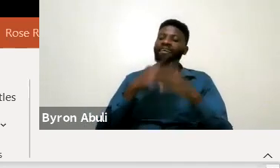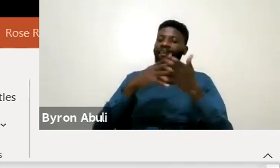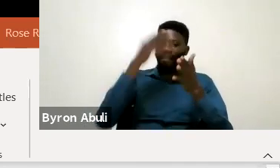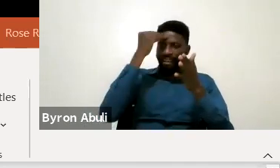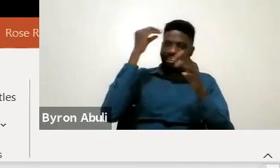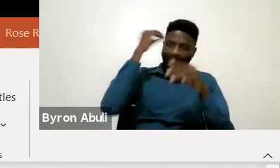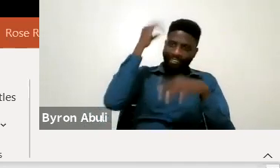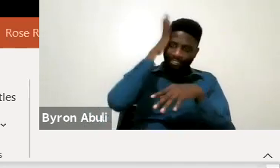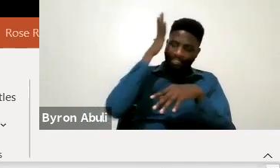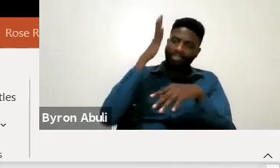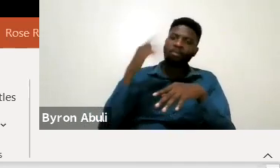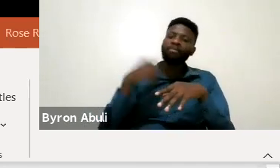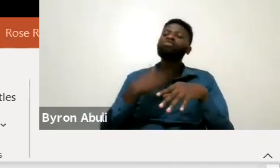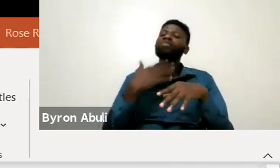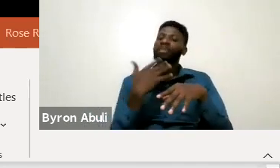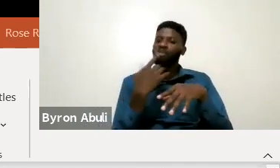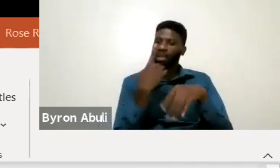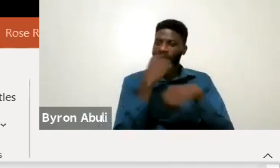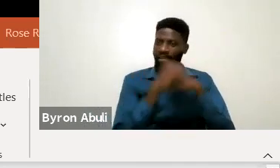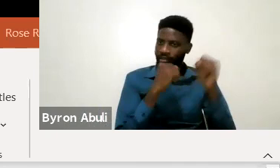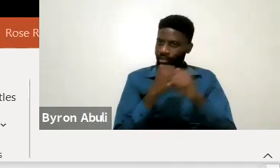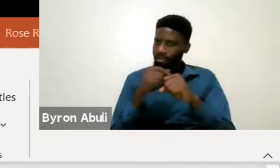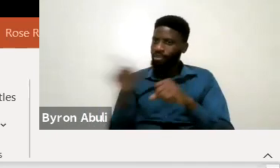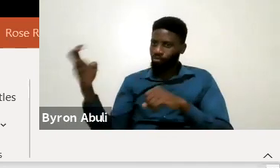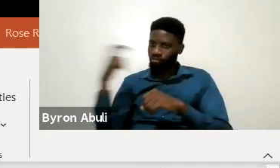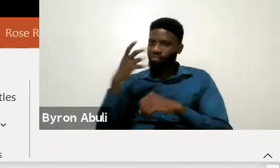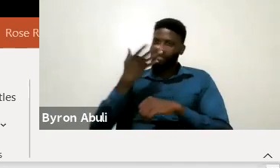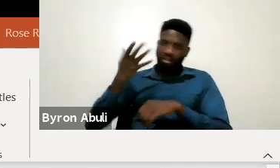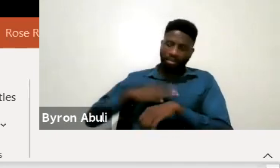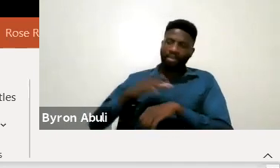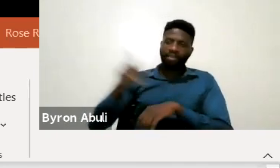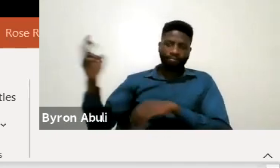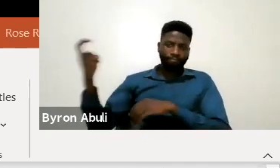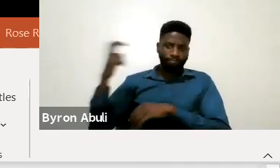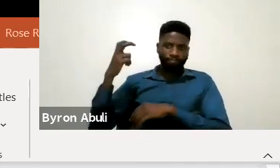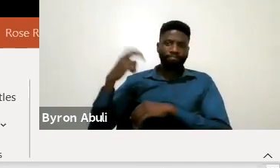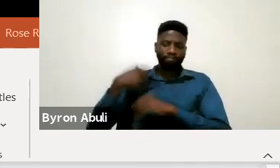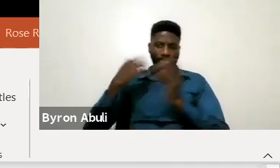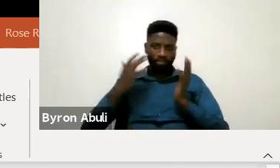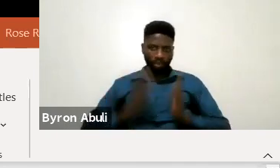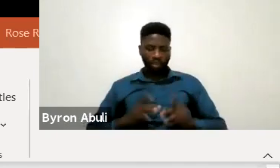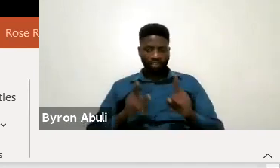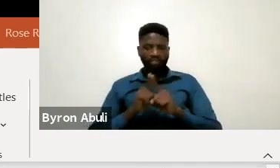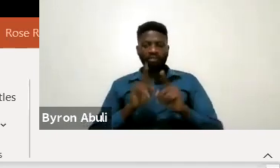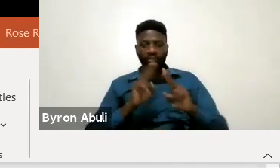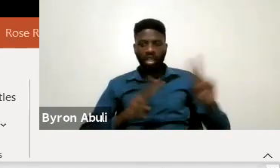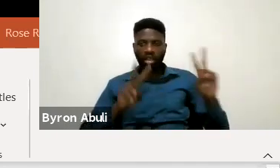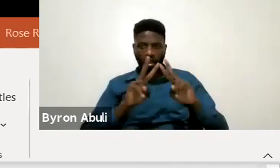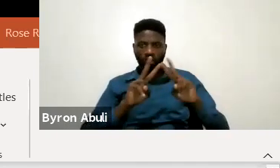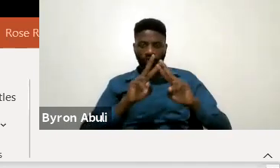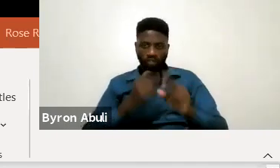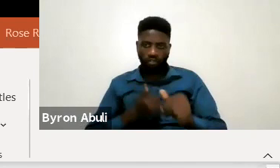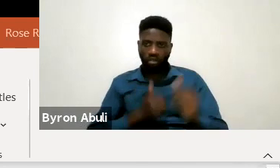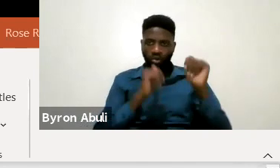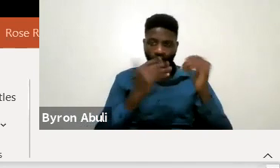feedback after 1 year. Am I living those values? Can you describe me as living those values? And this will